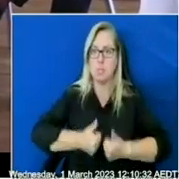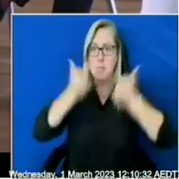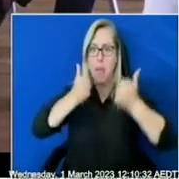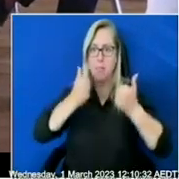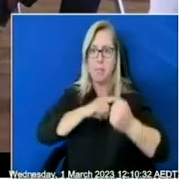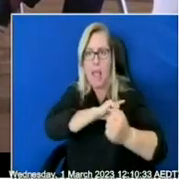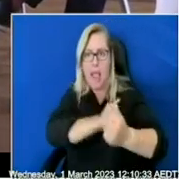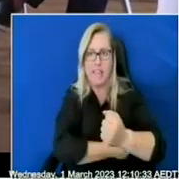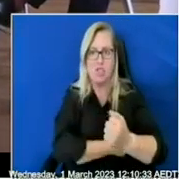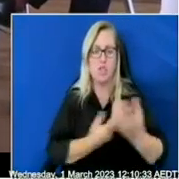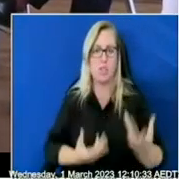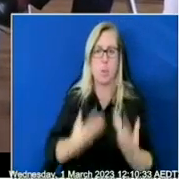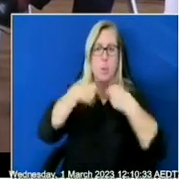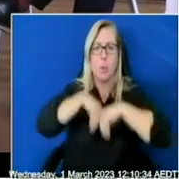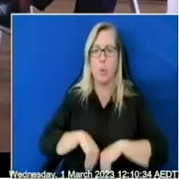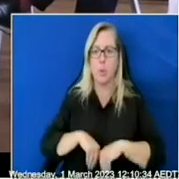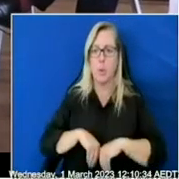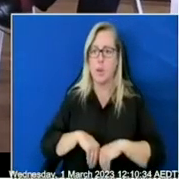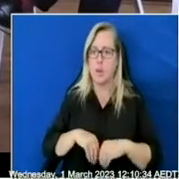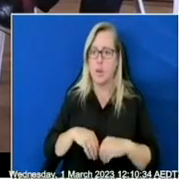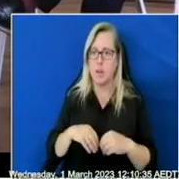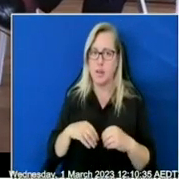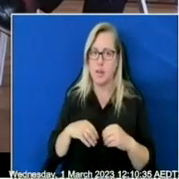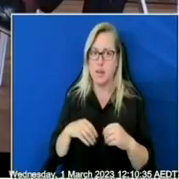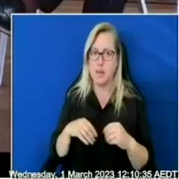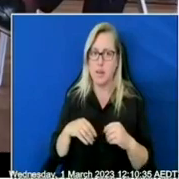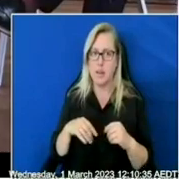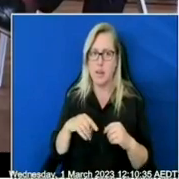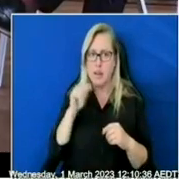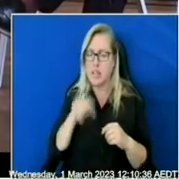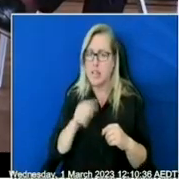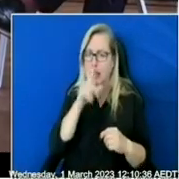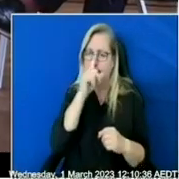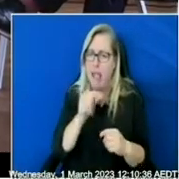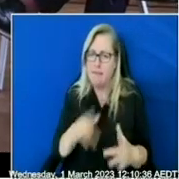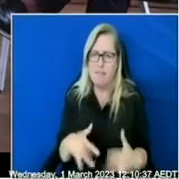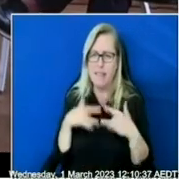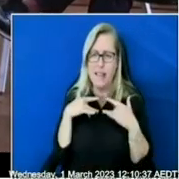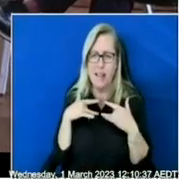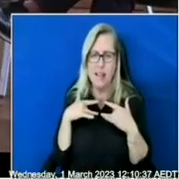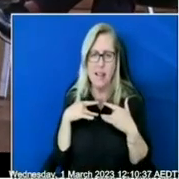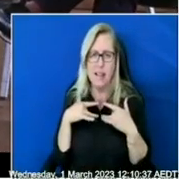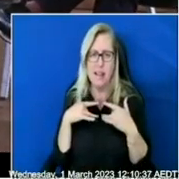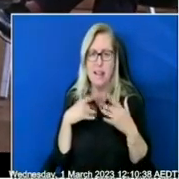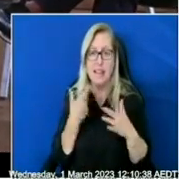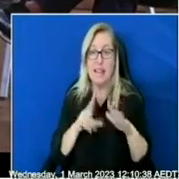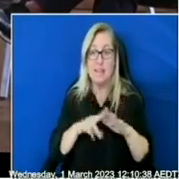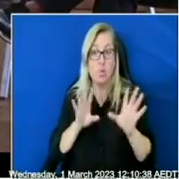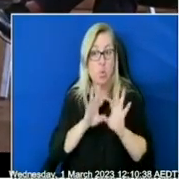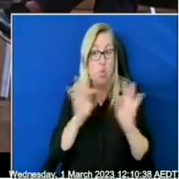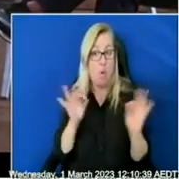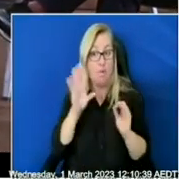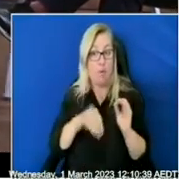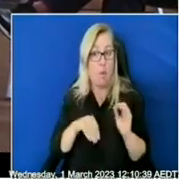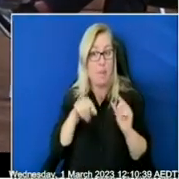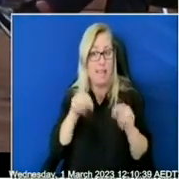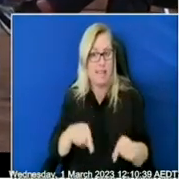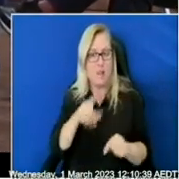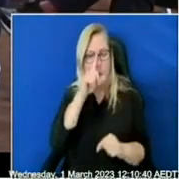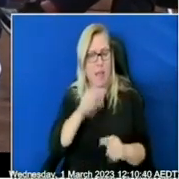her. You can feel it. I don't, even if you're not from here, you can feel the power of this place. I